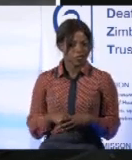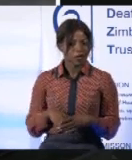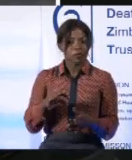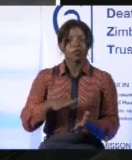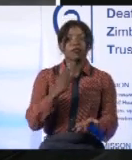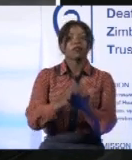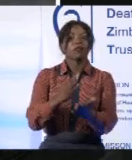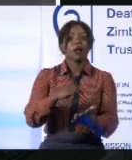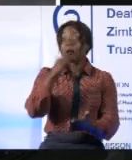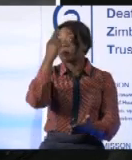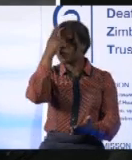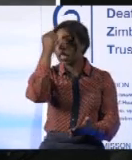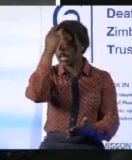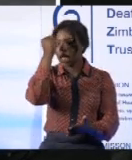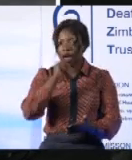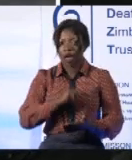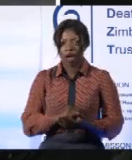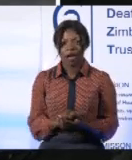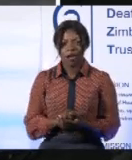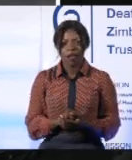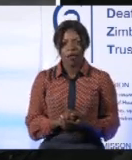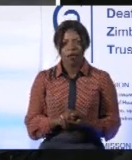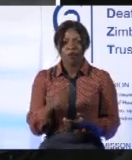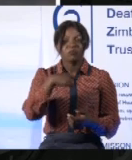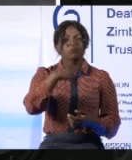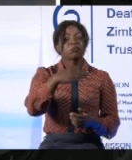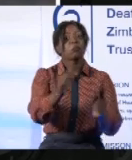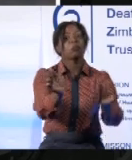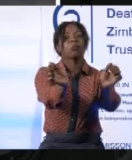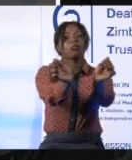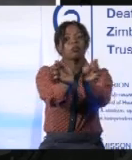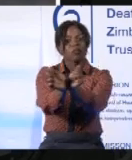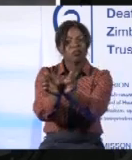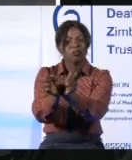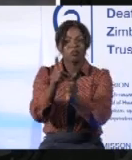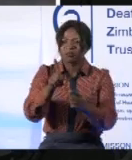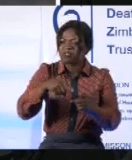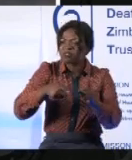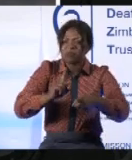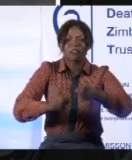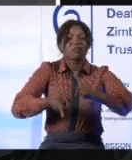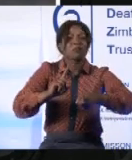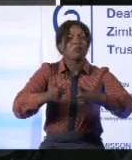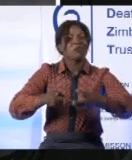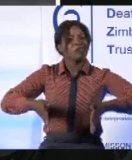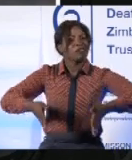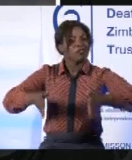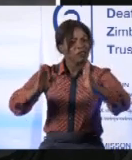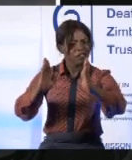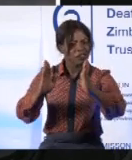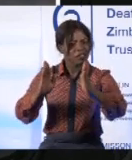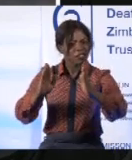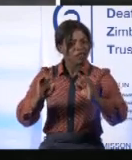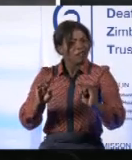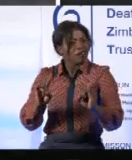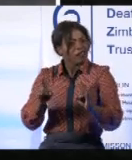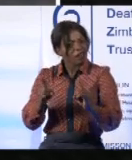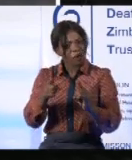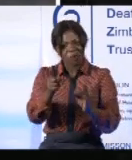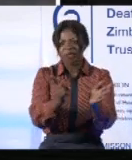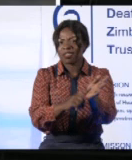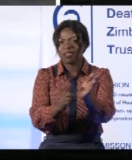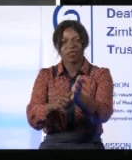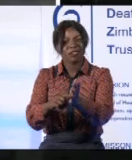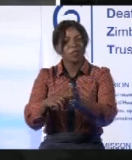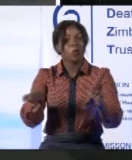It was an arrest warrant simply being seen loitering around certain areas within the city, not